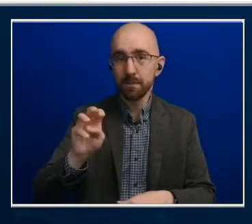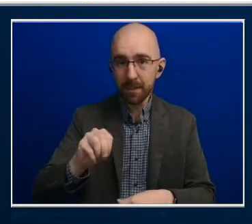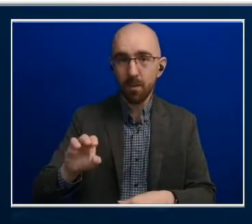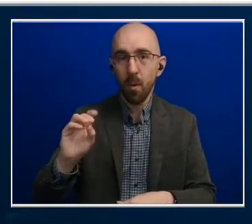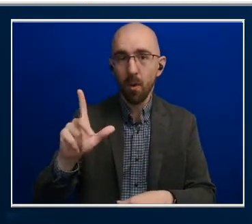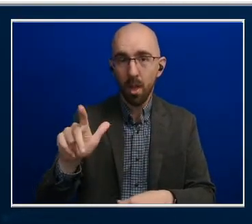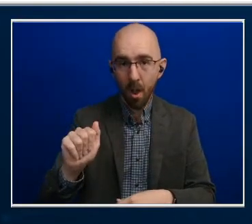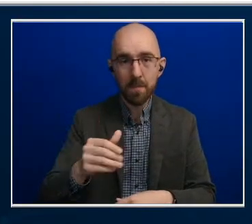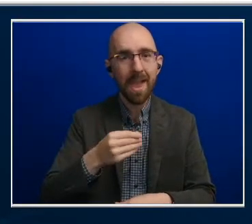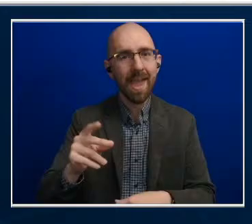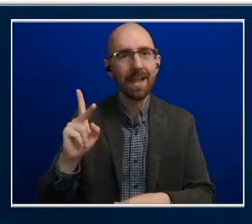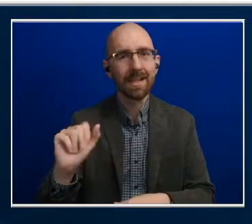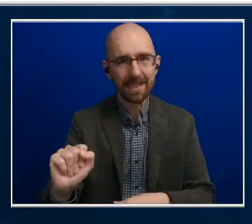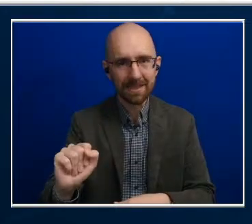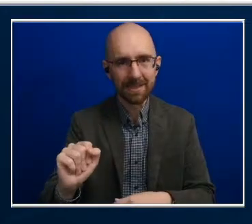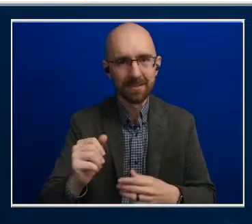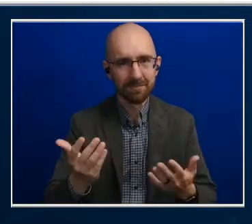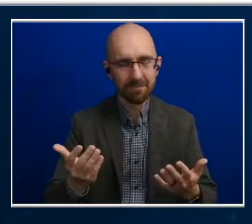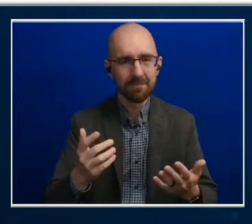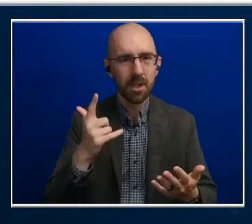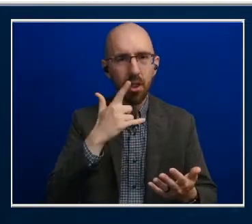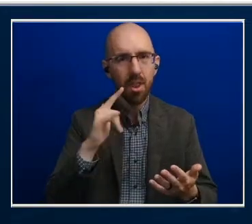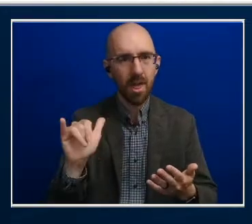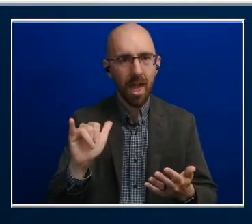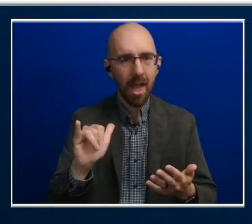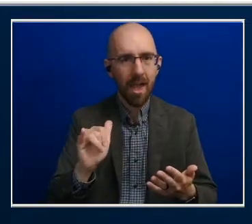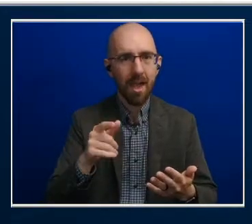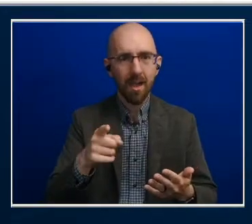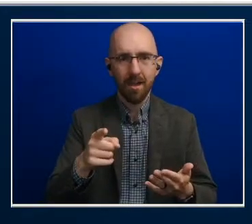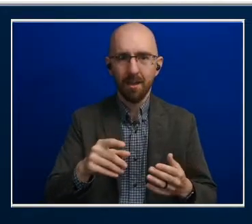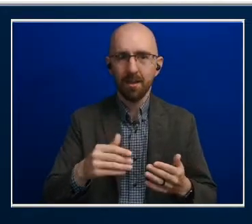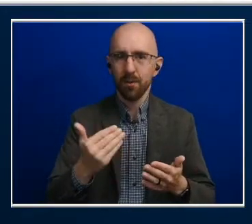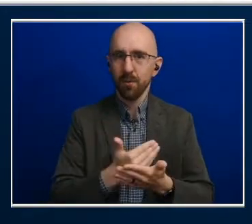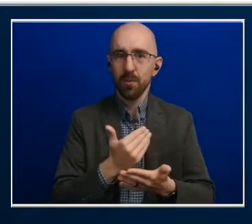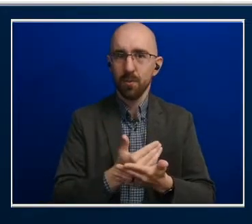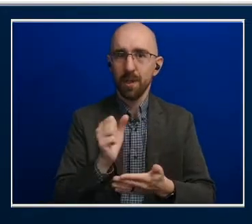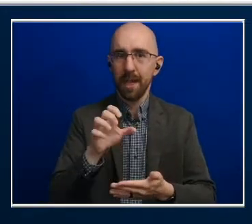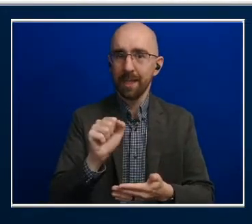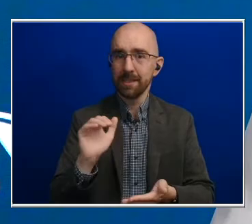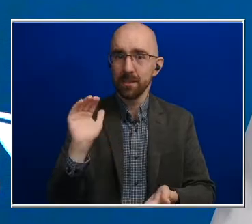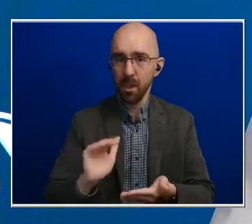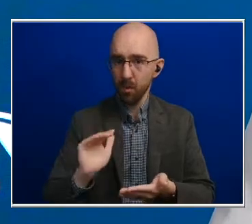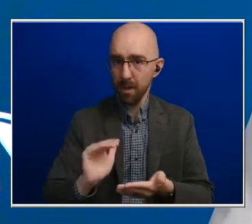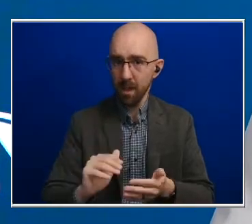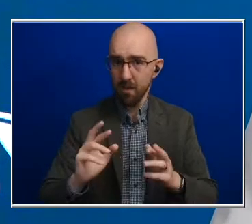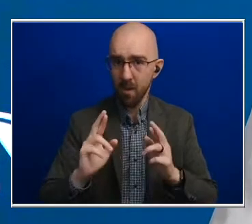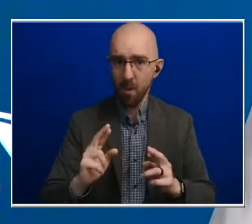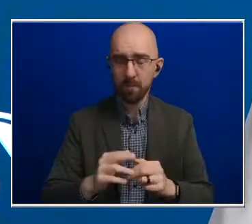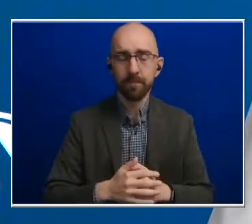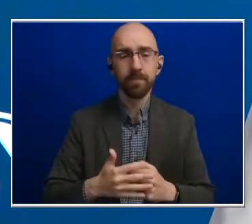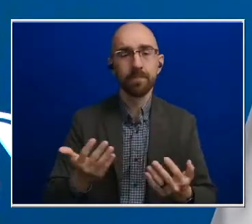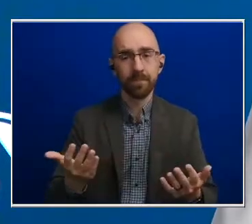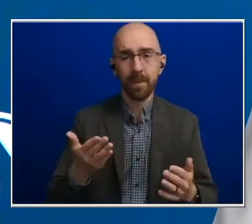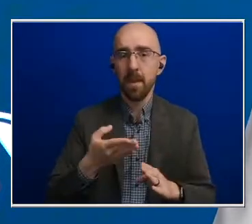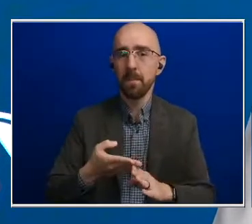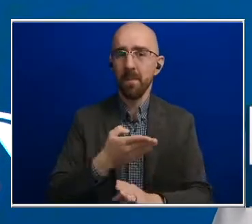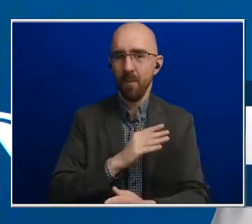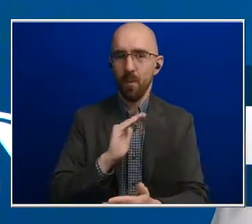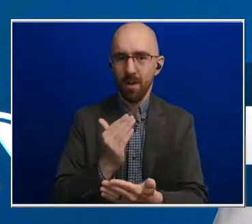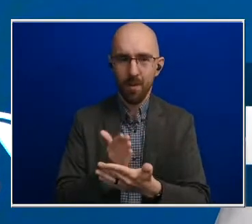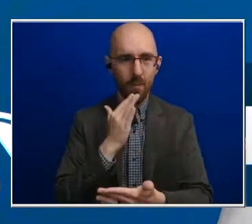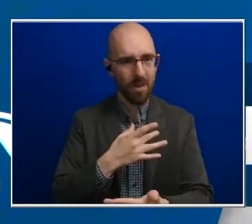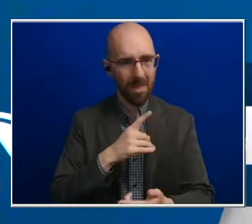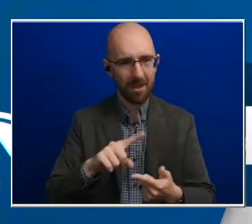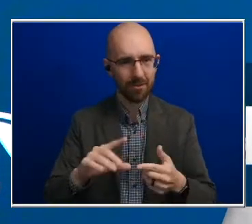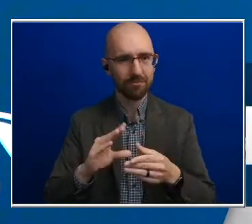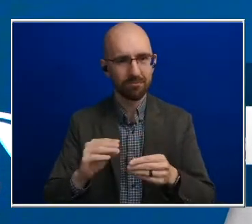Kansas. It looks like the rate of new cases is slowing down, though, we hope. Yeah, well, before we get to that, I would like to say that, yeah, I mean, I